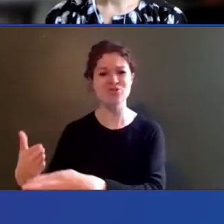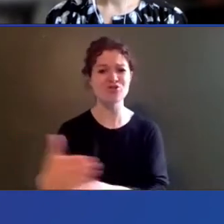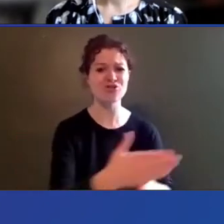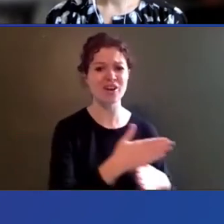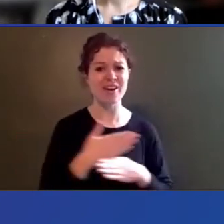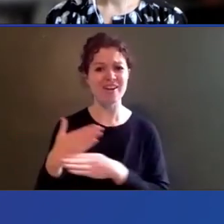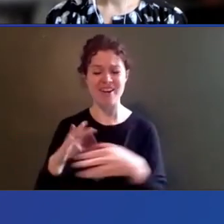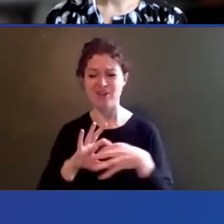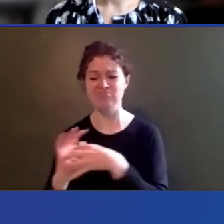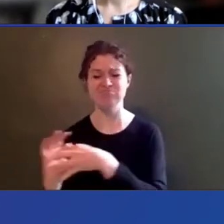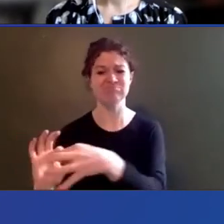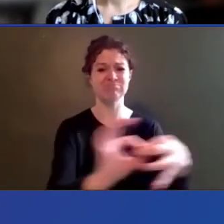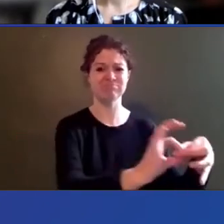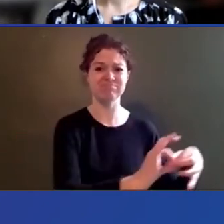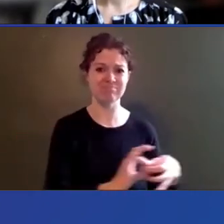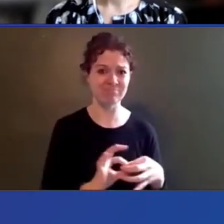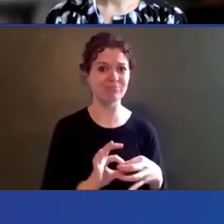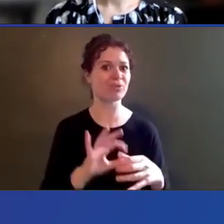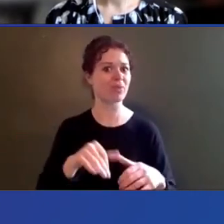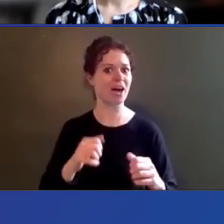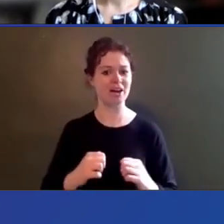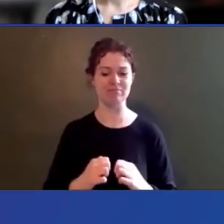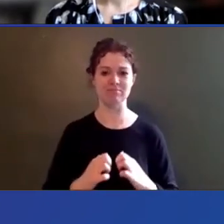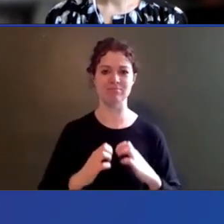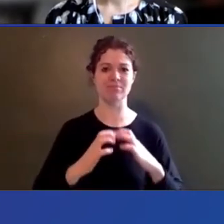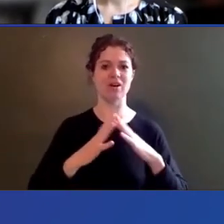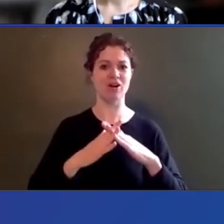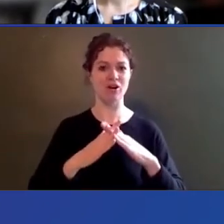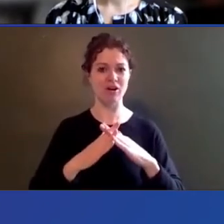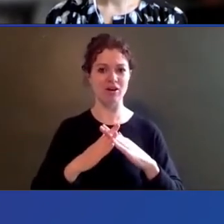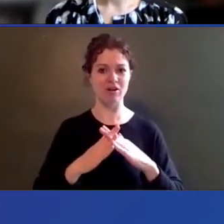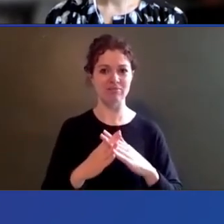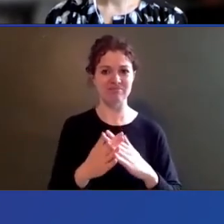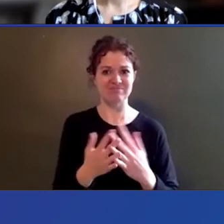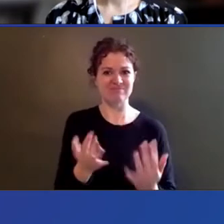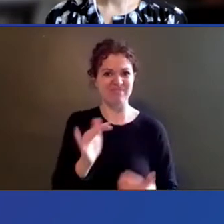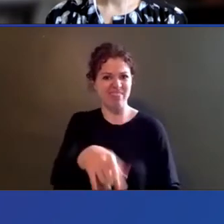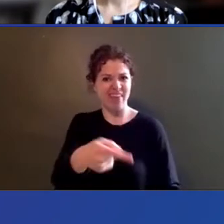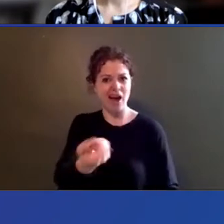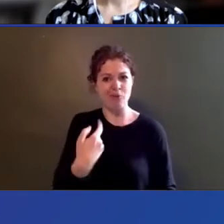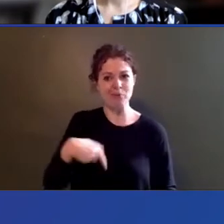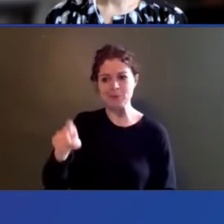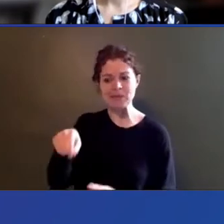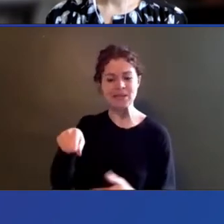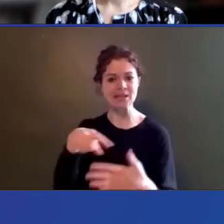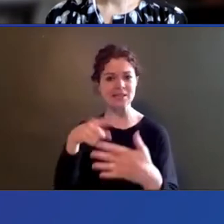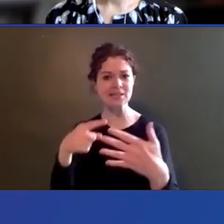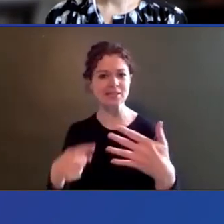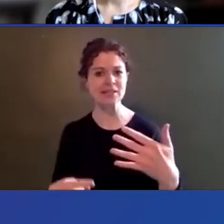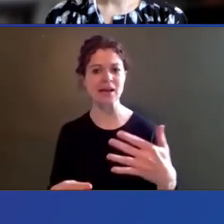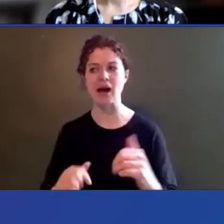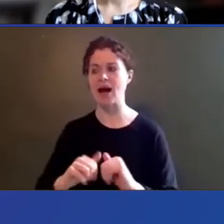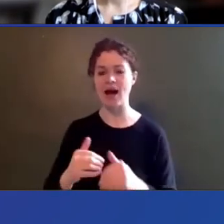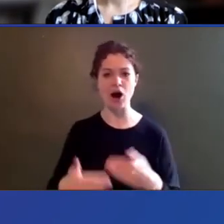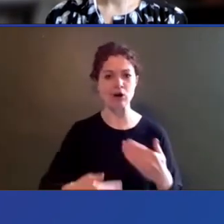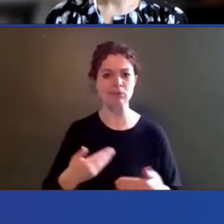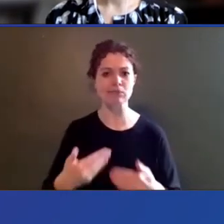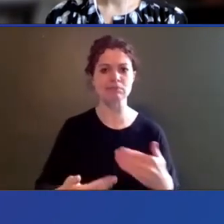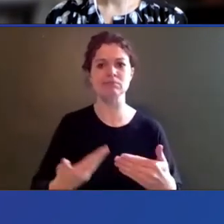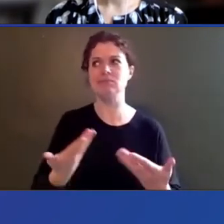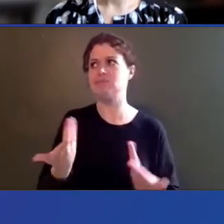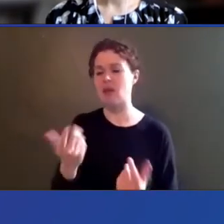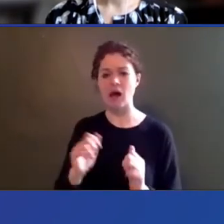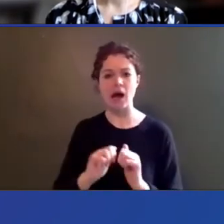platform. And second of all, as you say, we needed things. We needed to figure out how we were going forward. We needed to interact with government in terms of when we still